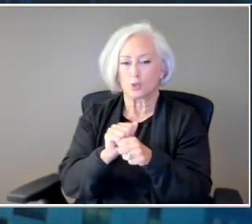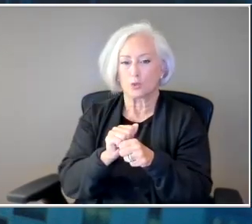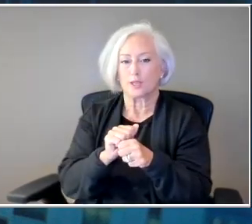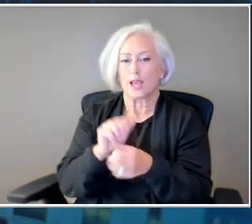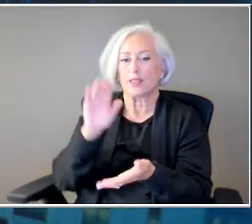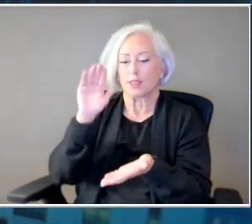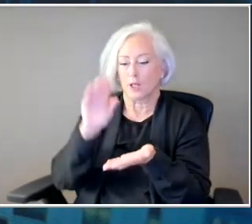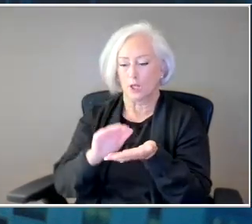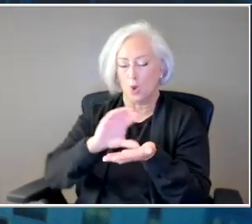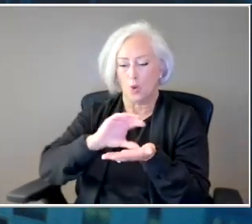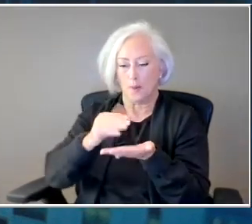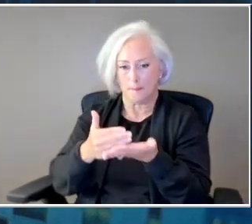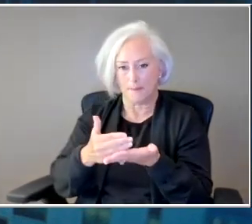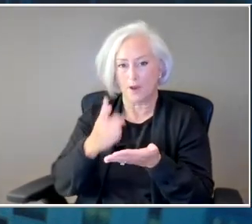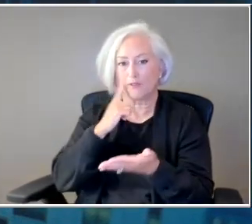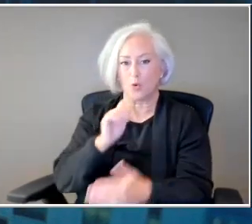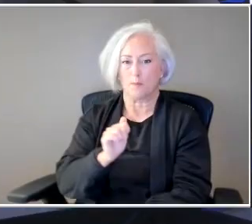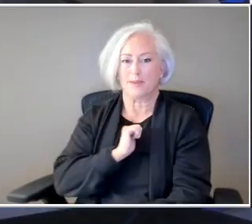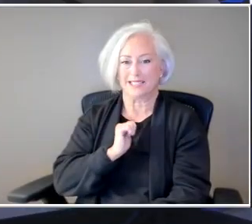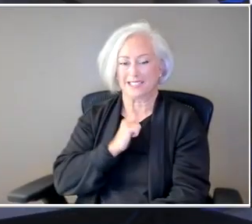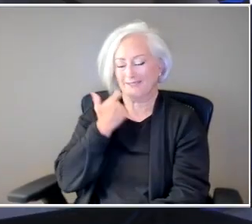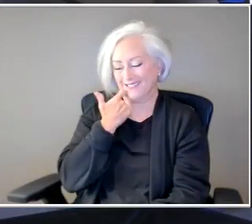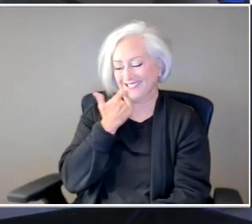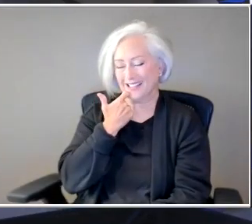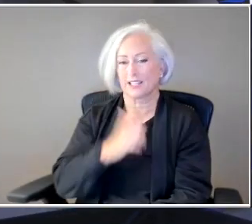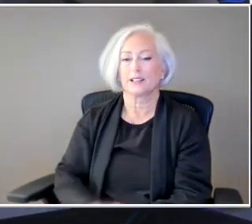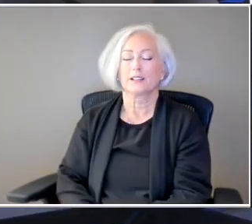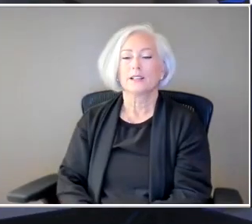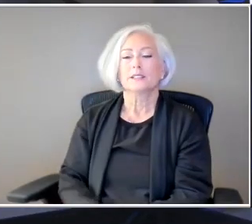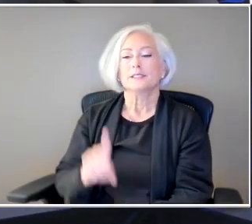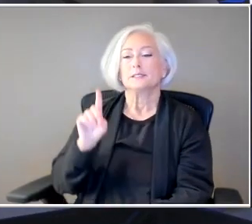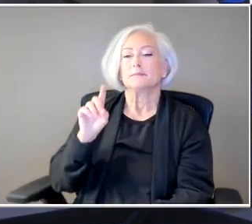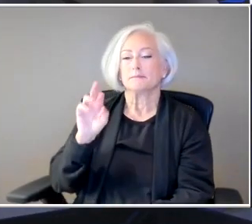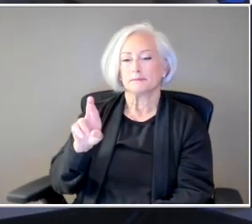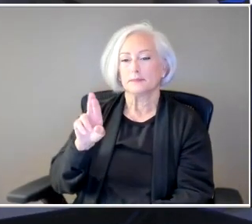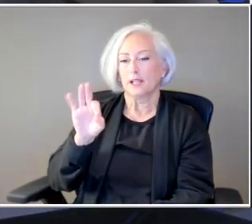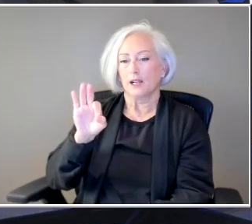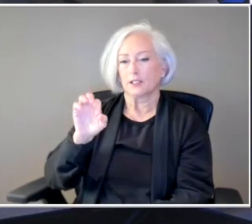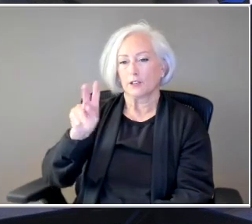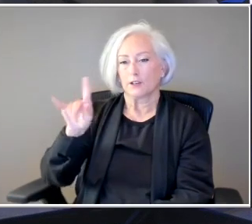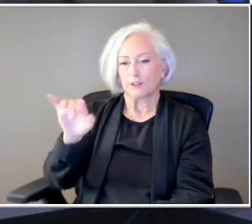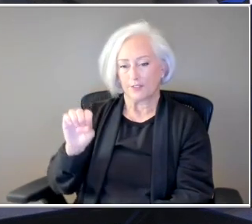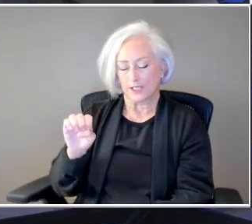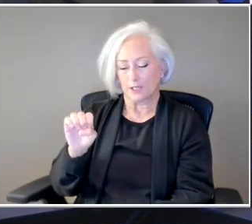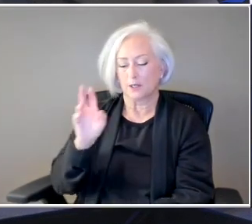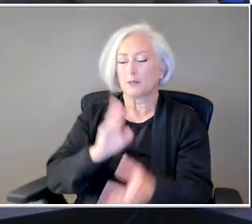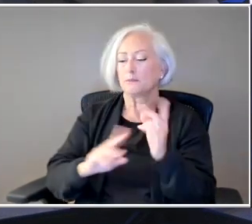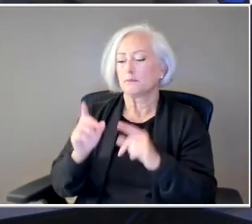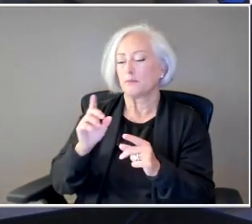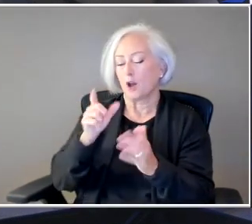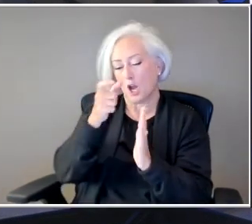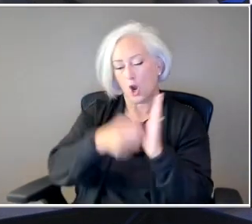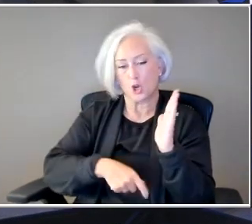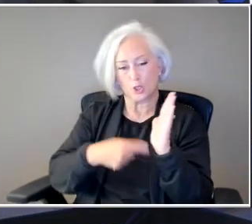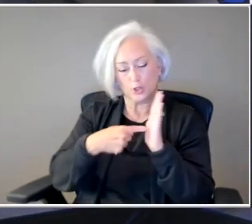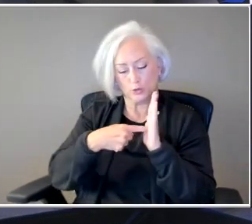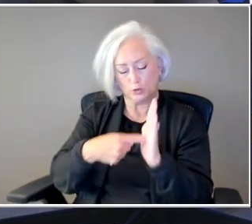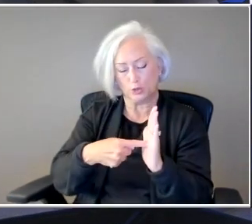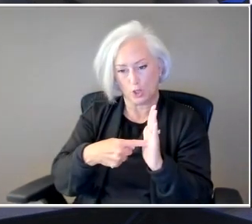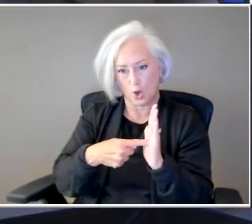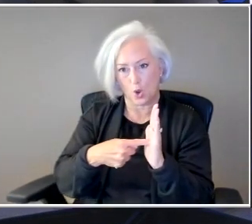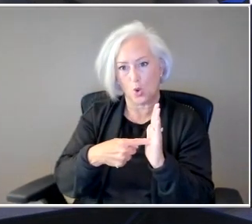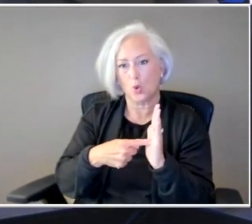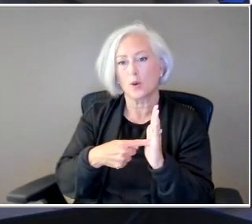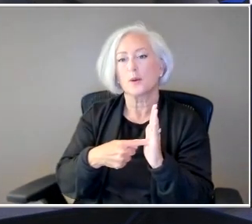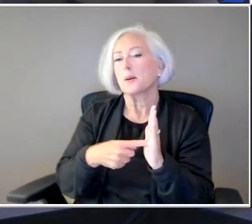myself, most recently. So Dr. Finkel, there have been articles suggesting people on GLP-1 drugs have increased fertility.